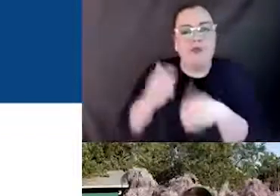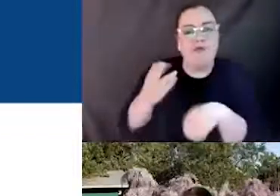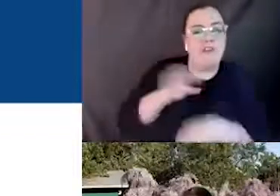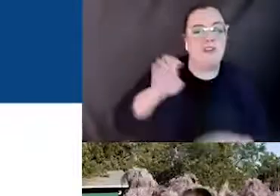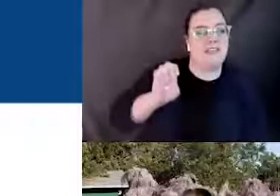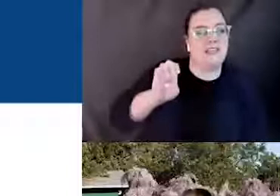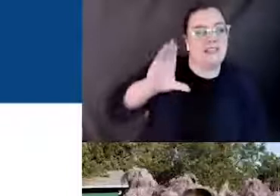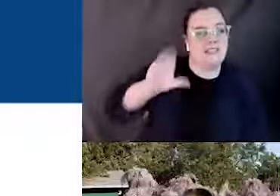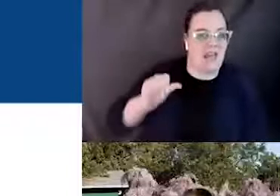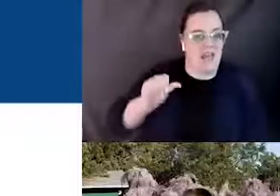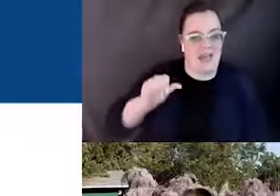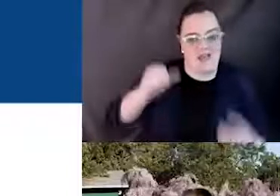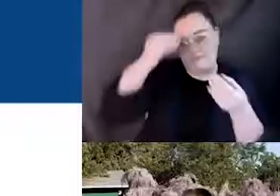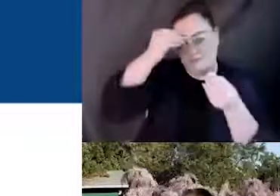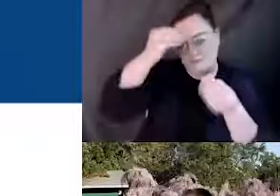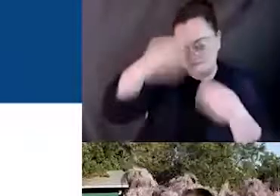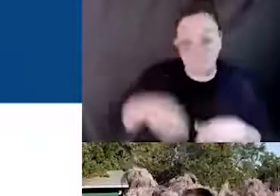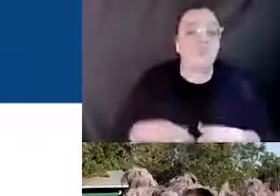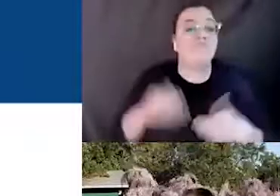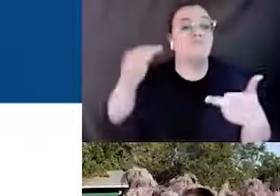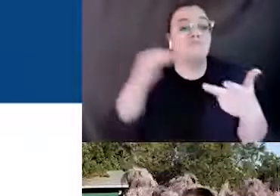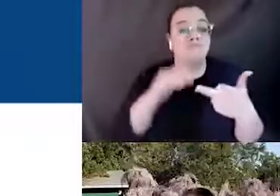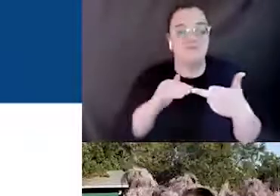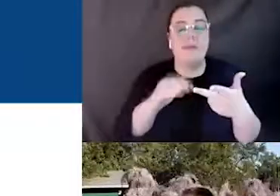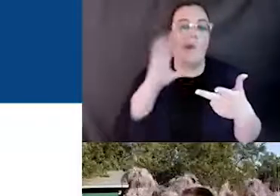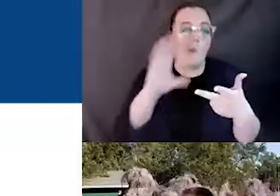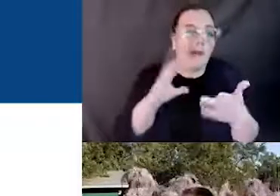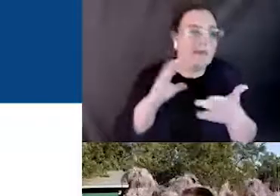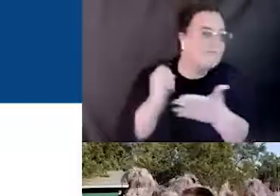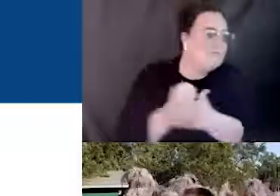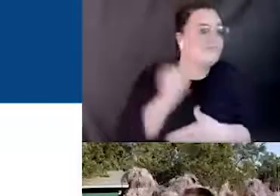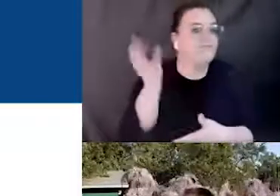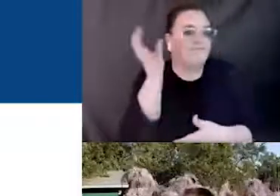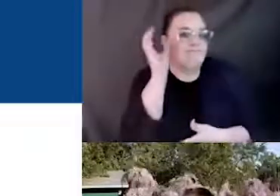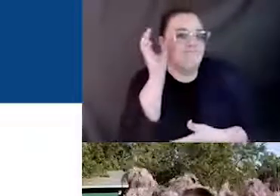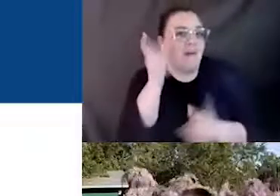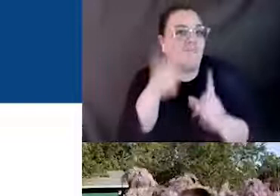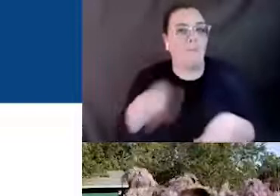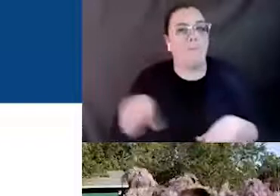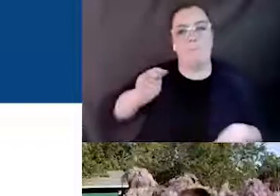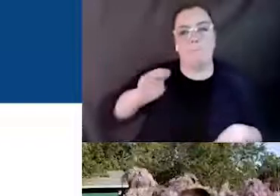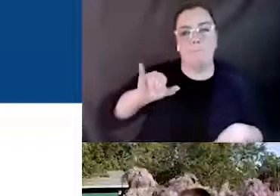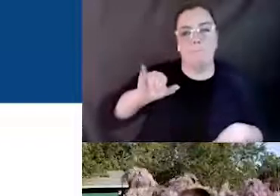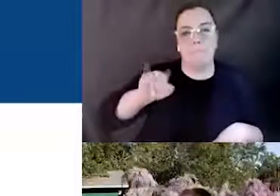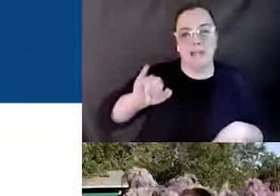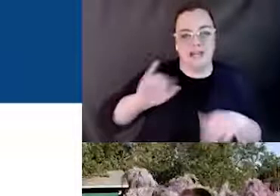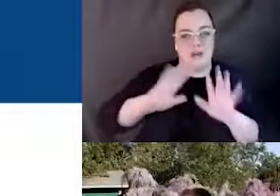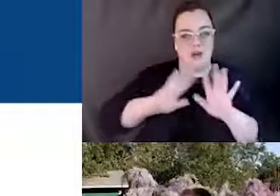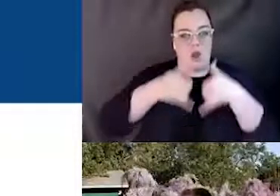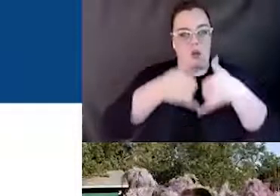Jason Ballmann from SCEC. And we'll get a chance today to hear from our mini award recipients